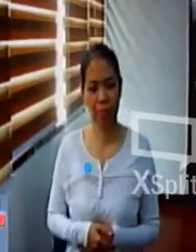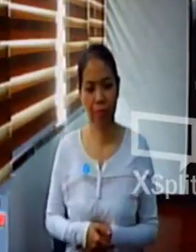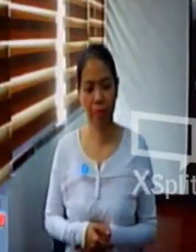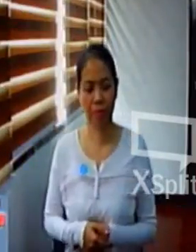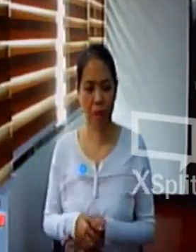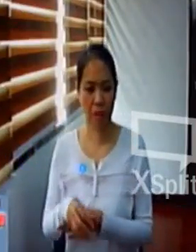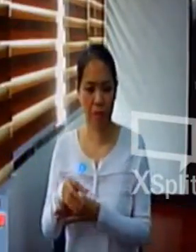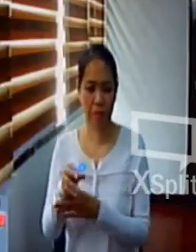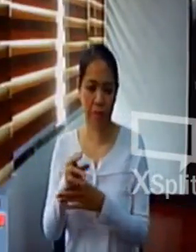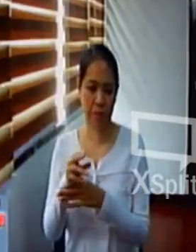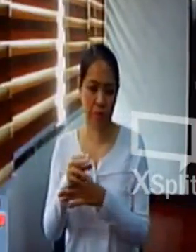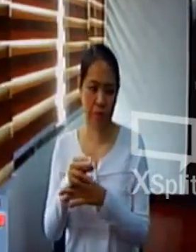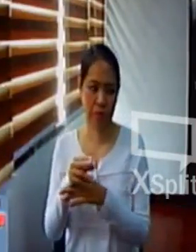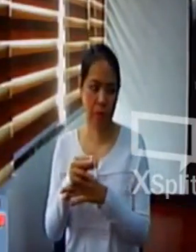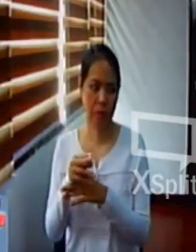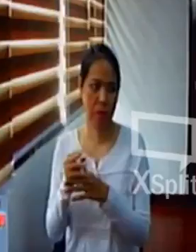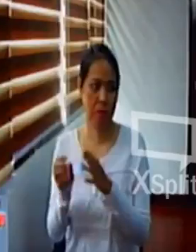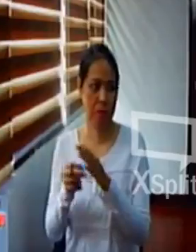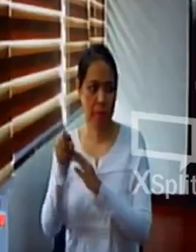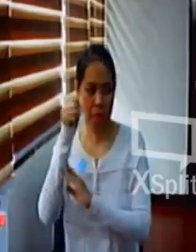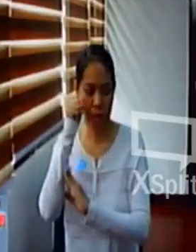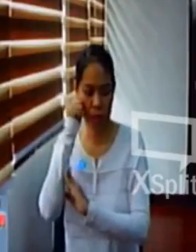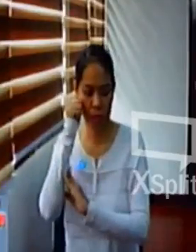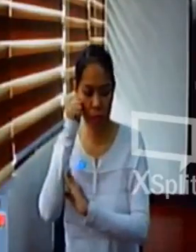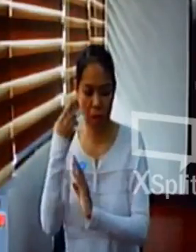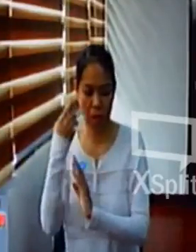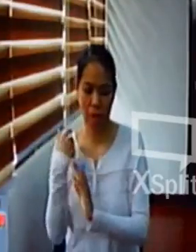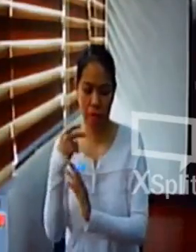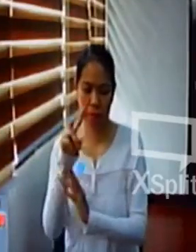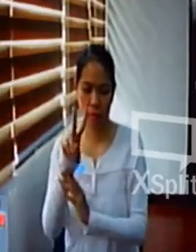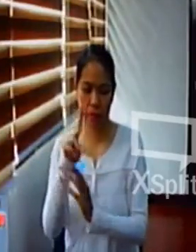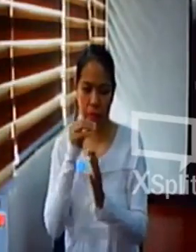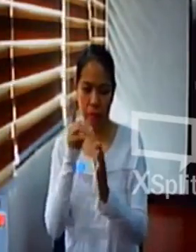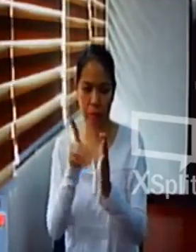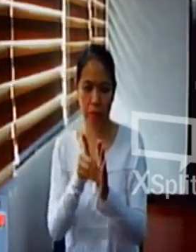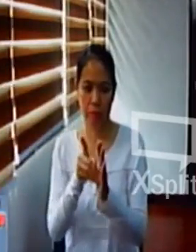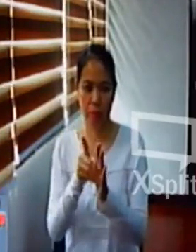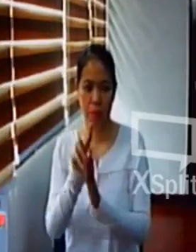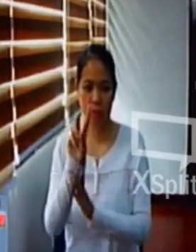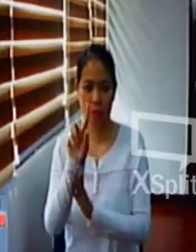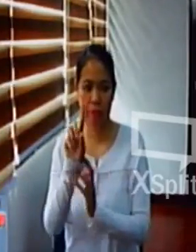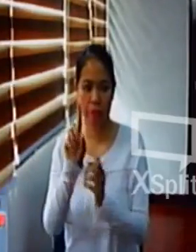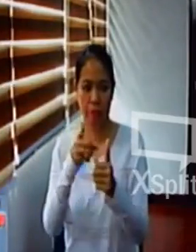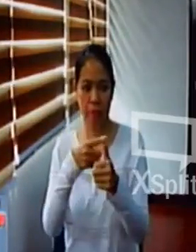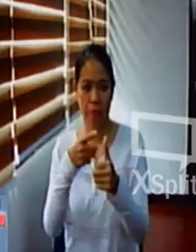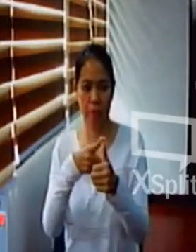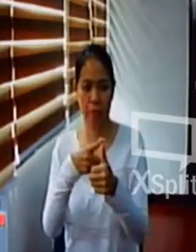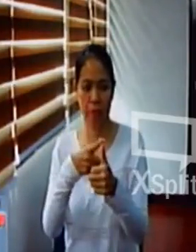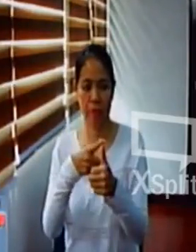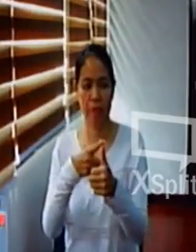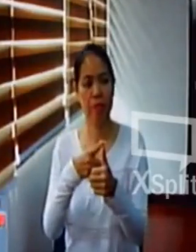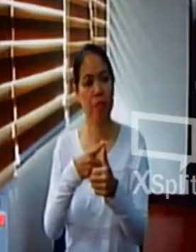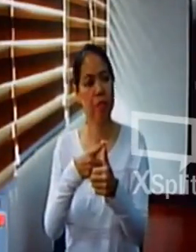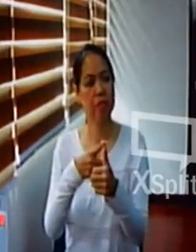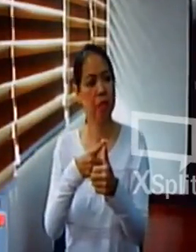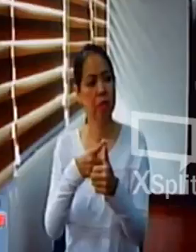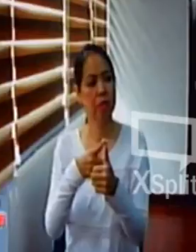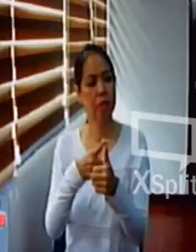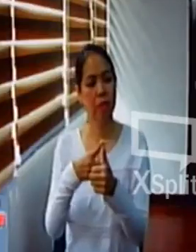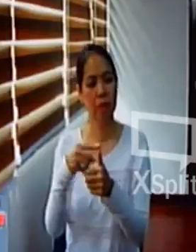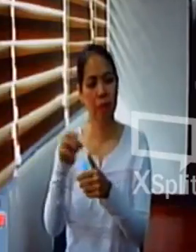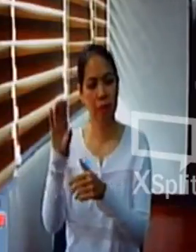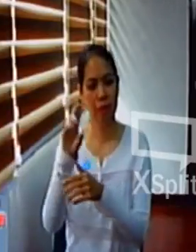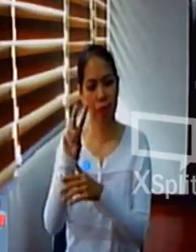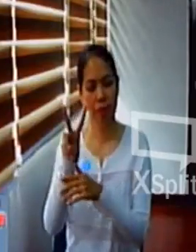Yusek Serrano, I have here two documents. First is what appears to be a curriculum vitae of